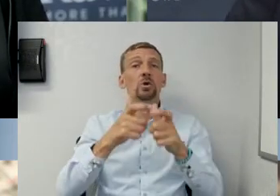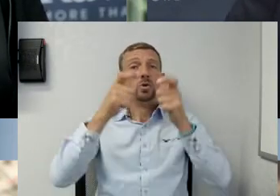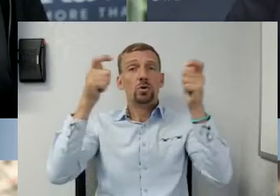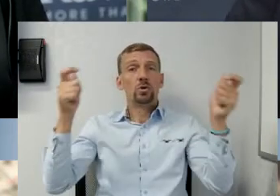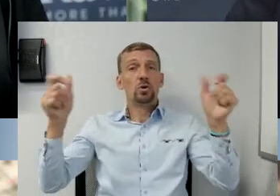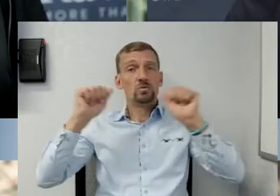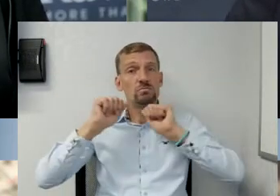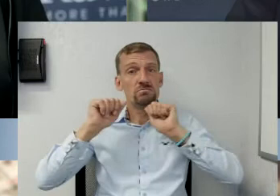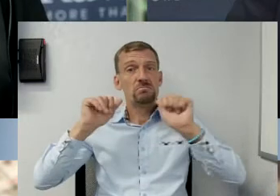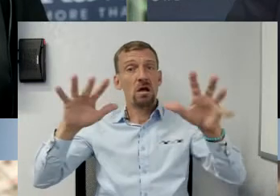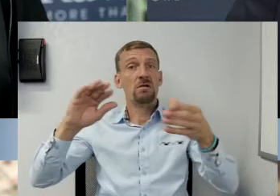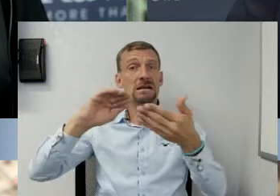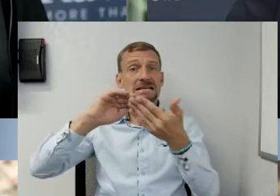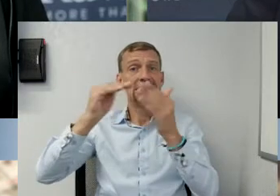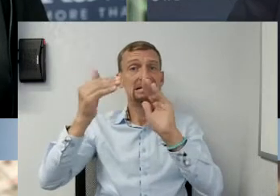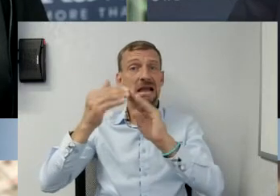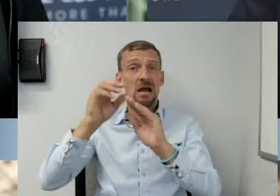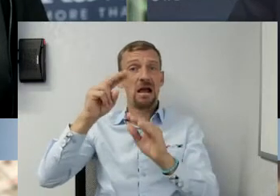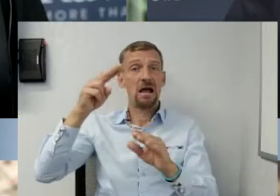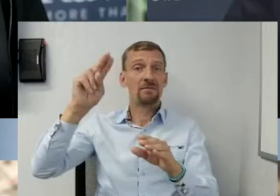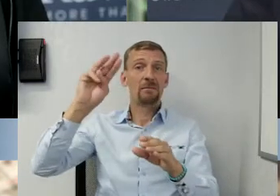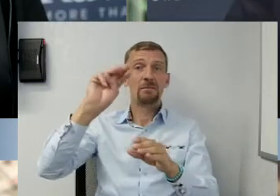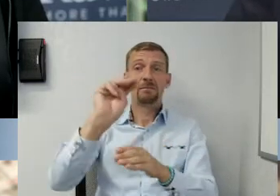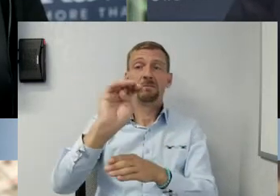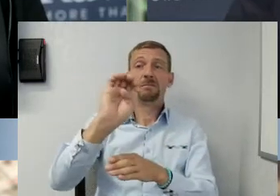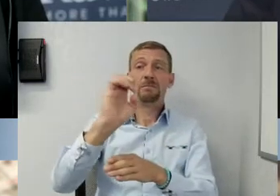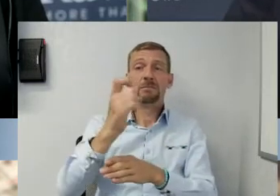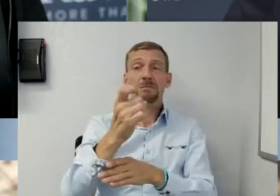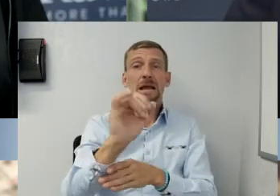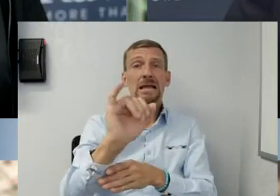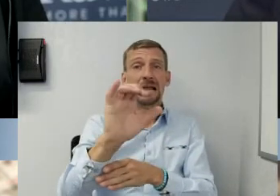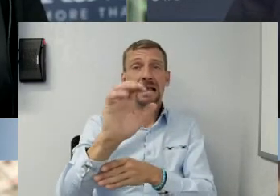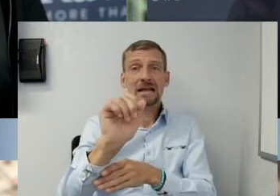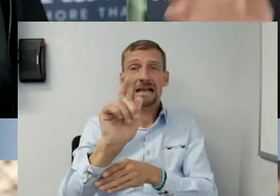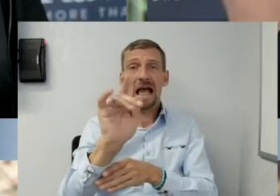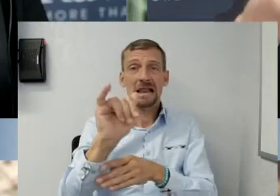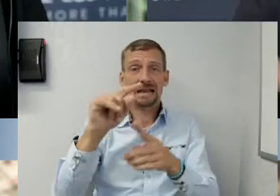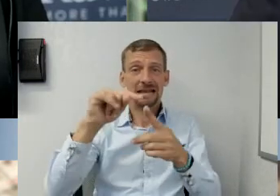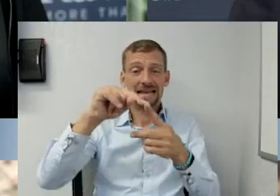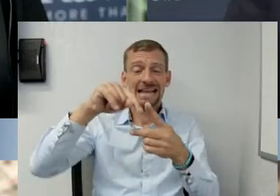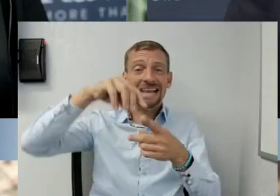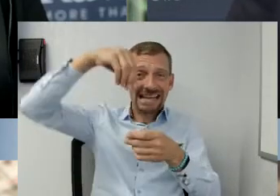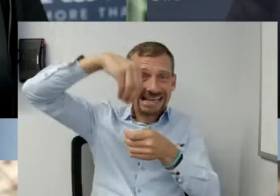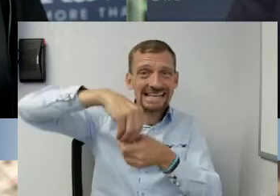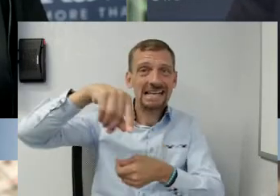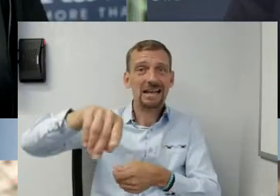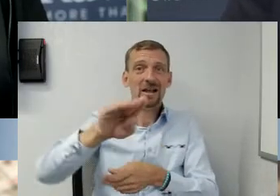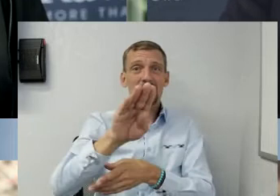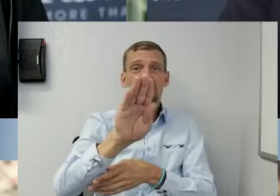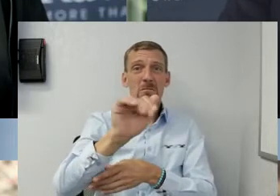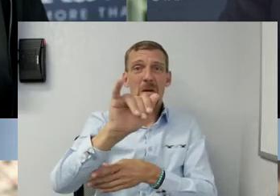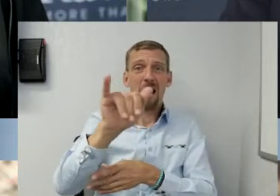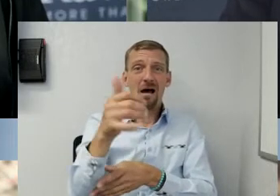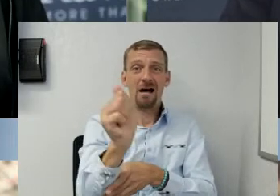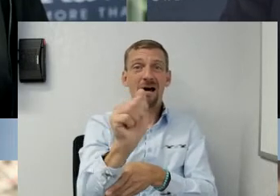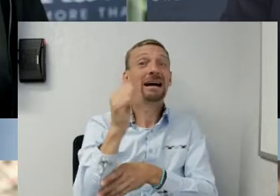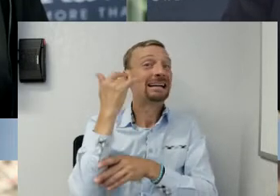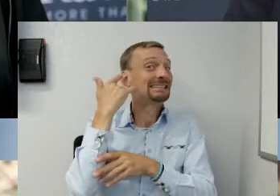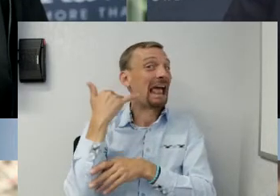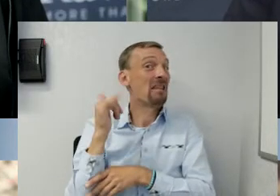in the town or city of Mexicali in Baja, California, so just kind of over the border.